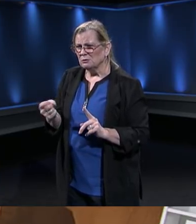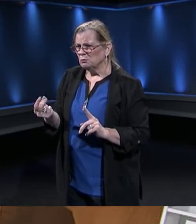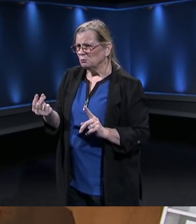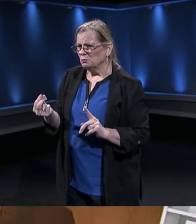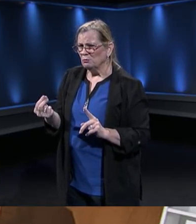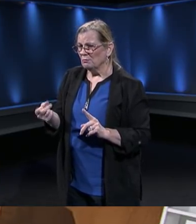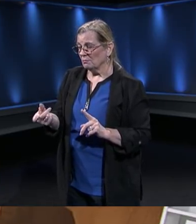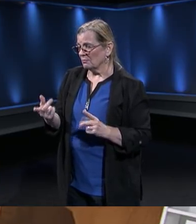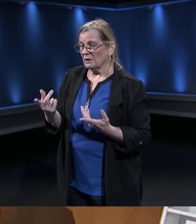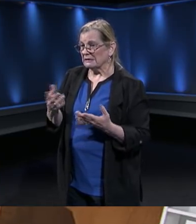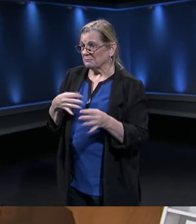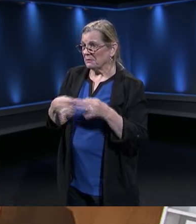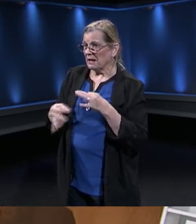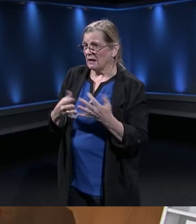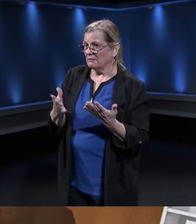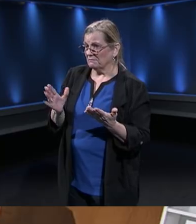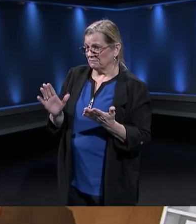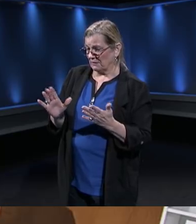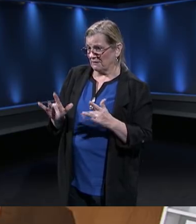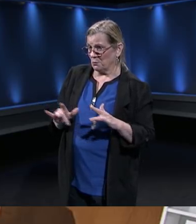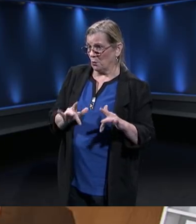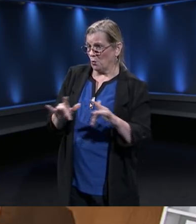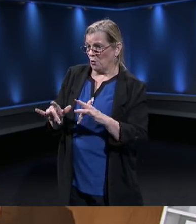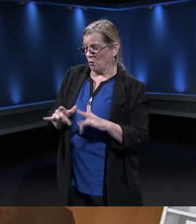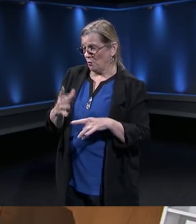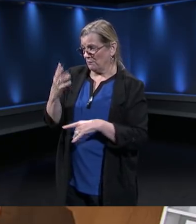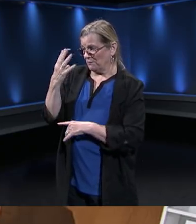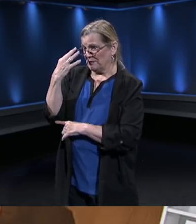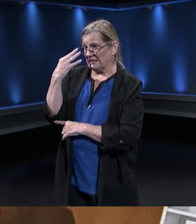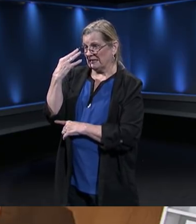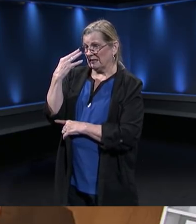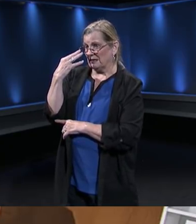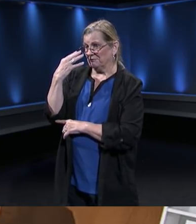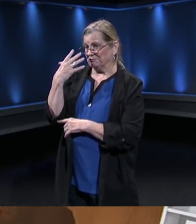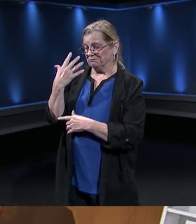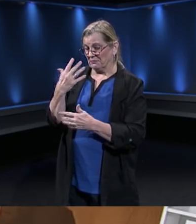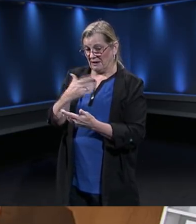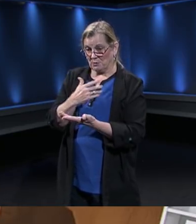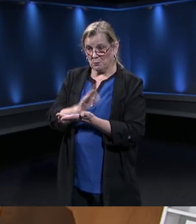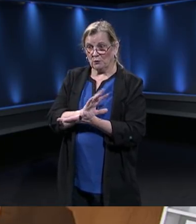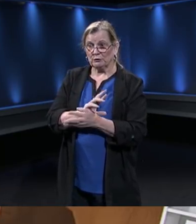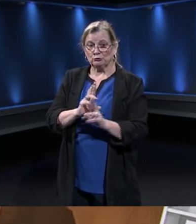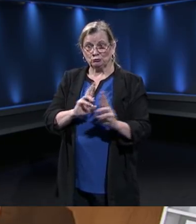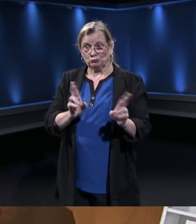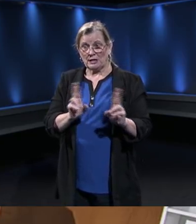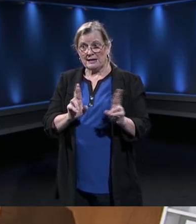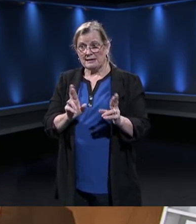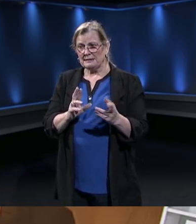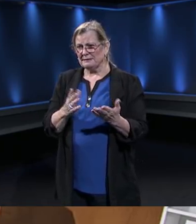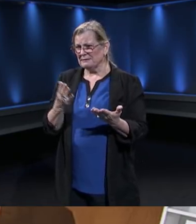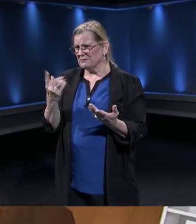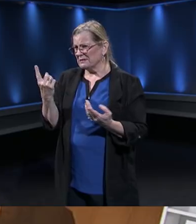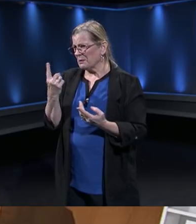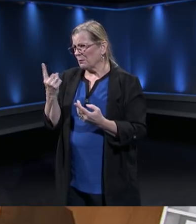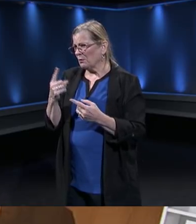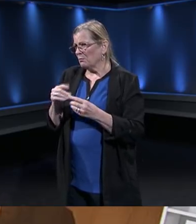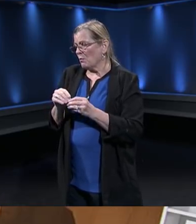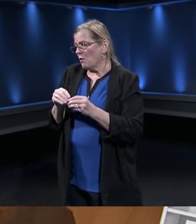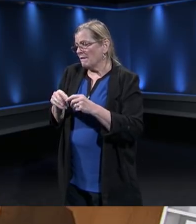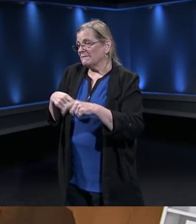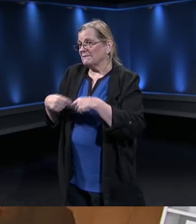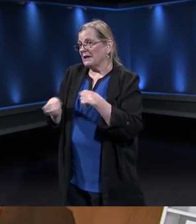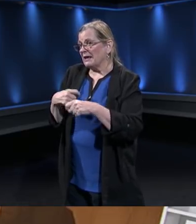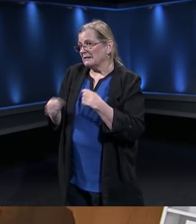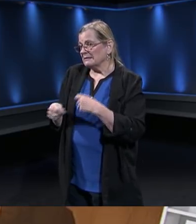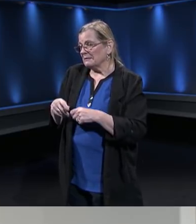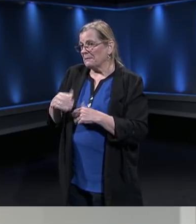classes will look like, so that maybe if curriculum can be supported by family and friends, we can do it at a more flexible pace?